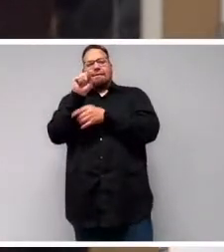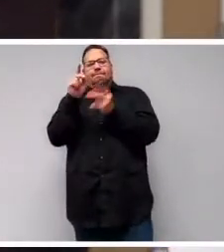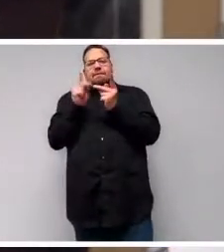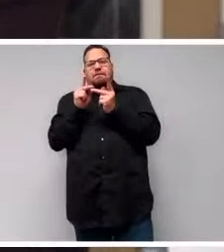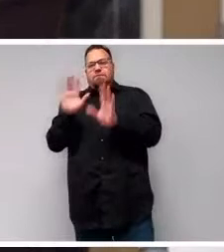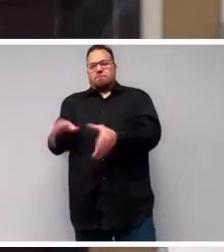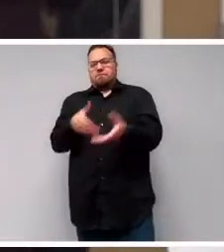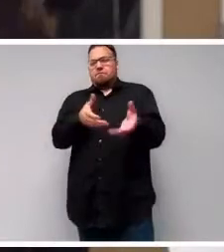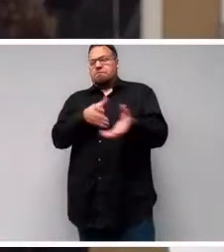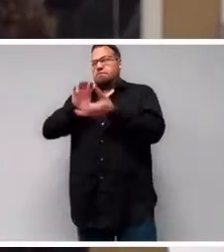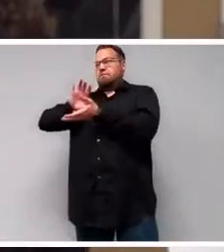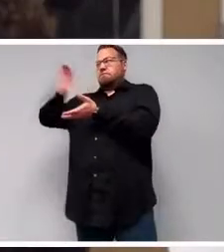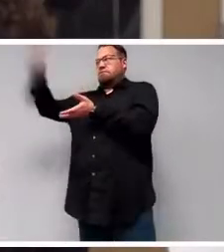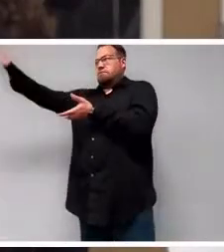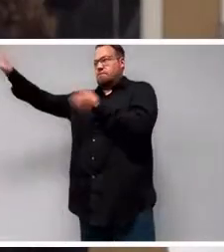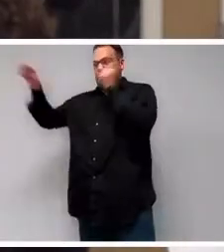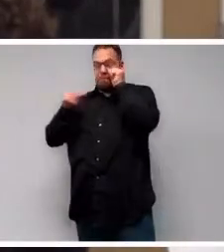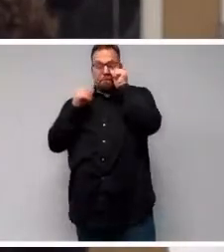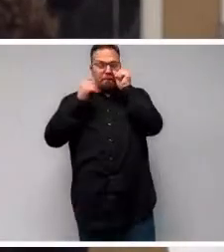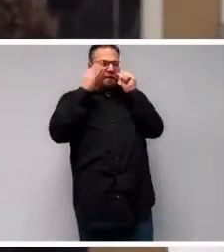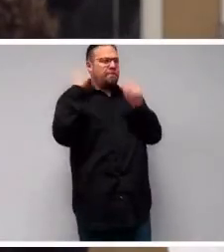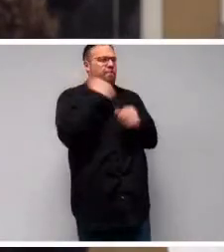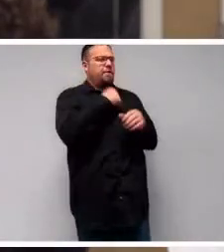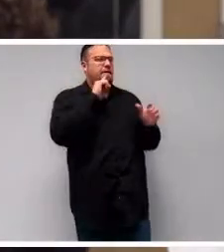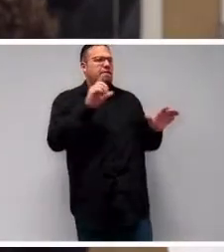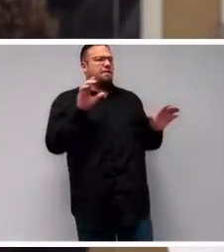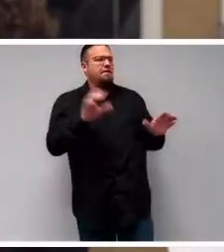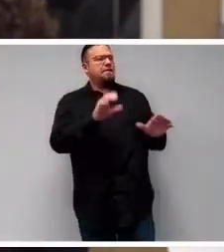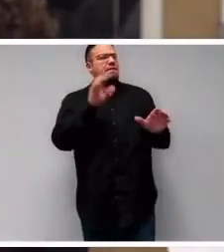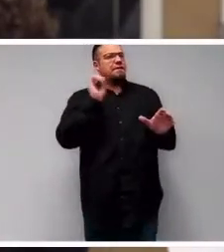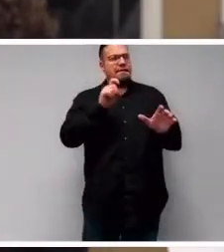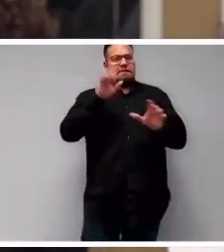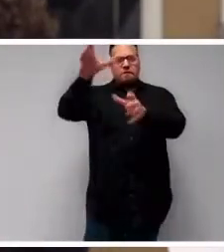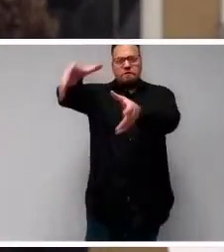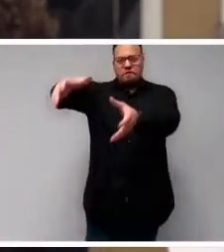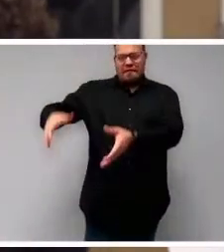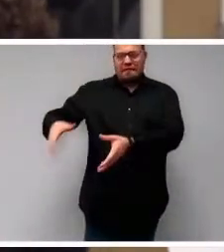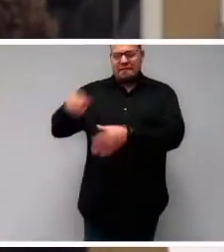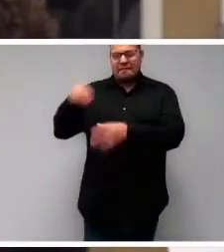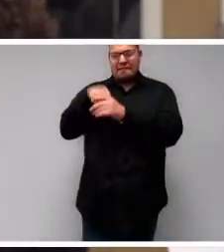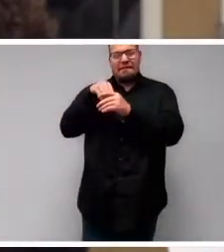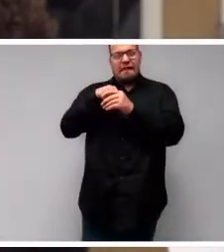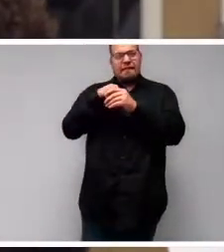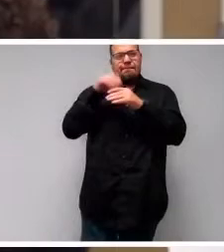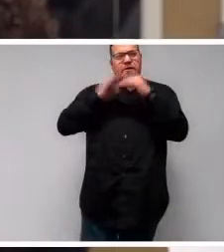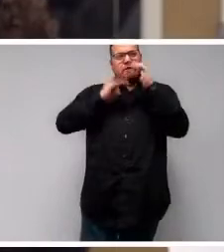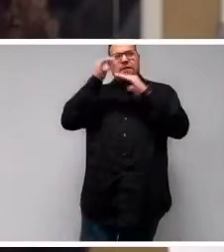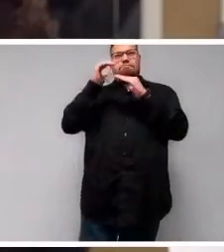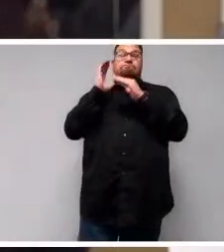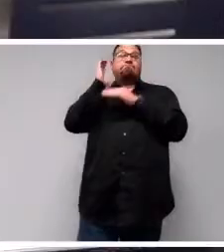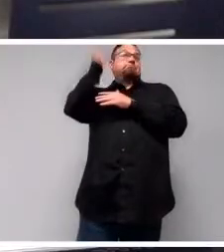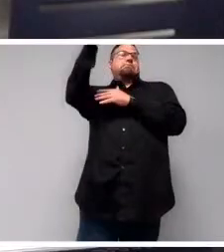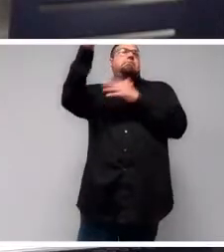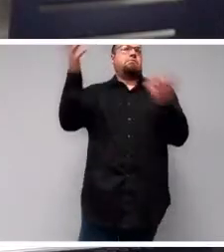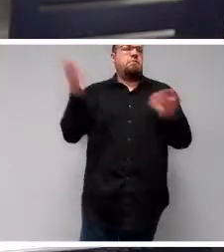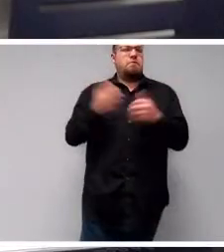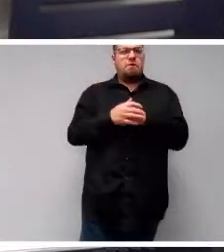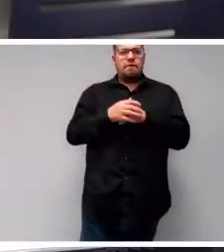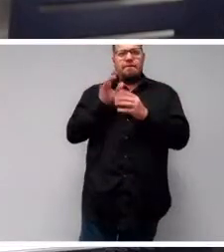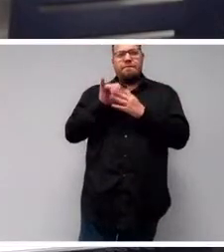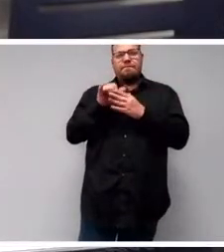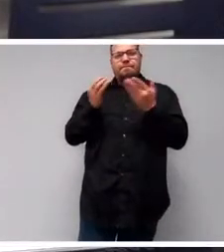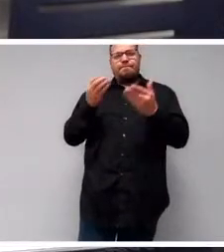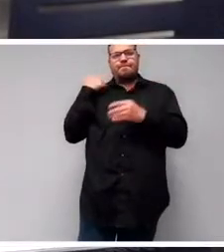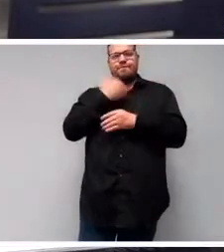Yeah. So if we did, let's say we did need to trench inside the building at some point, part of the, it might be that we